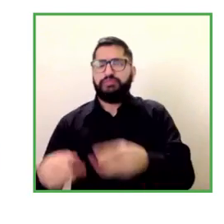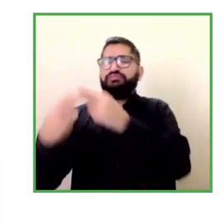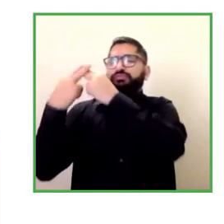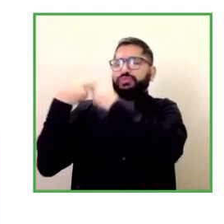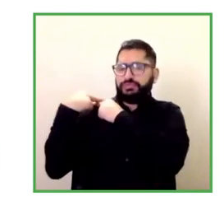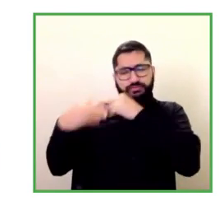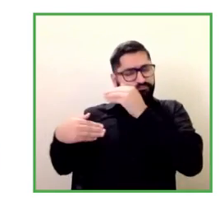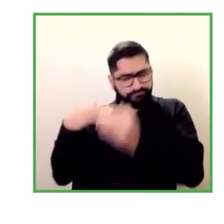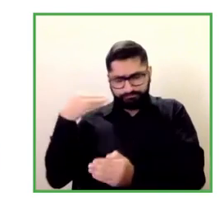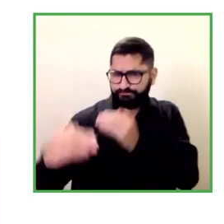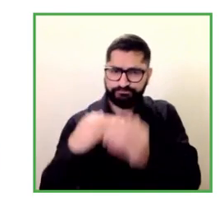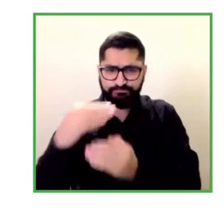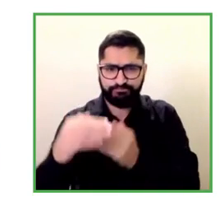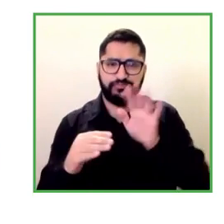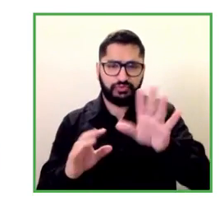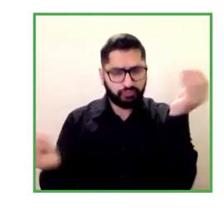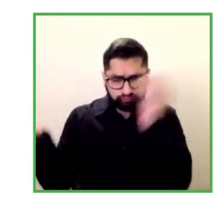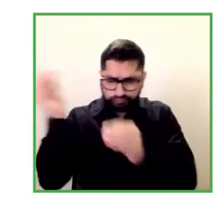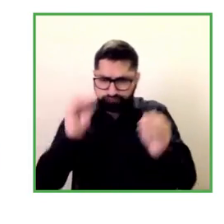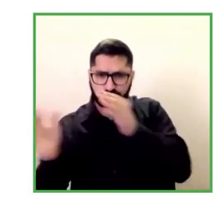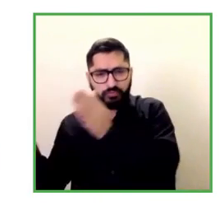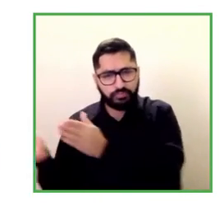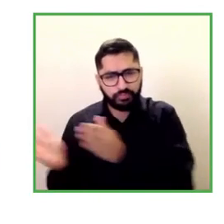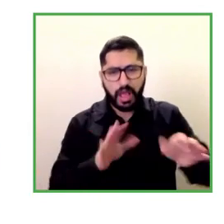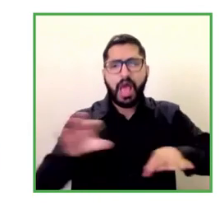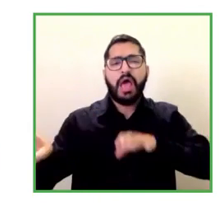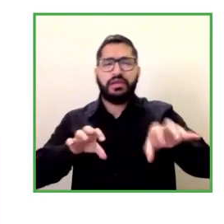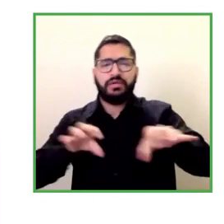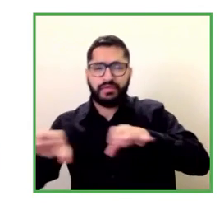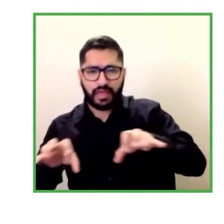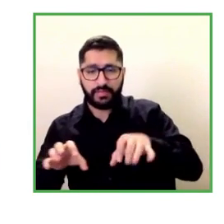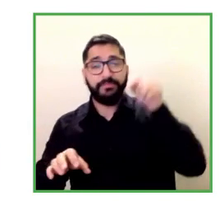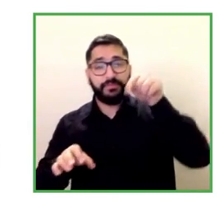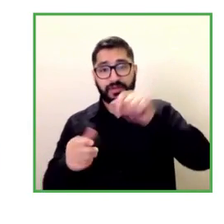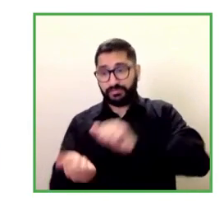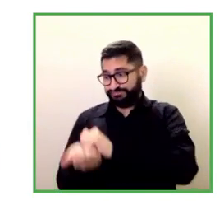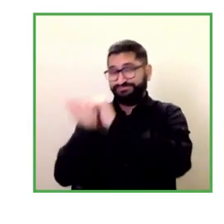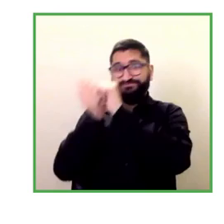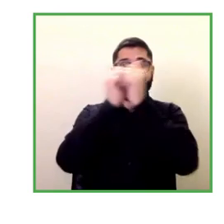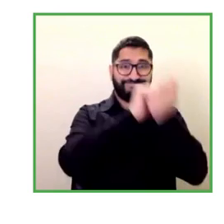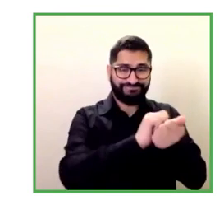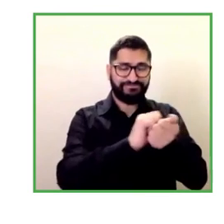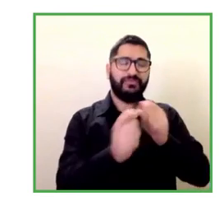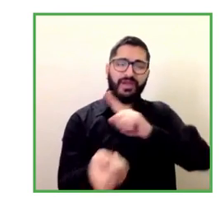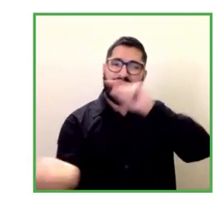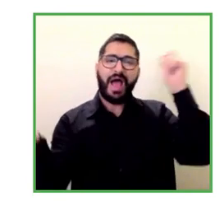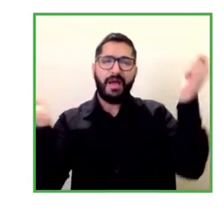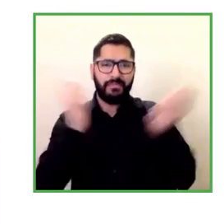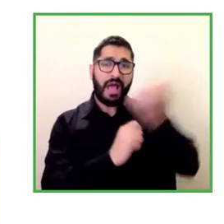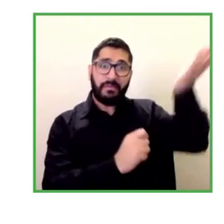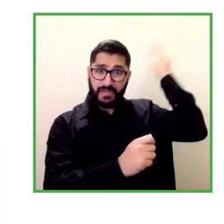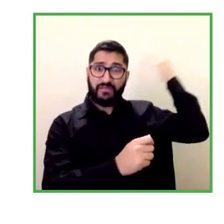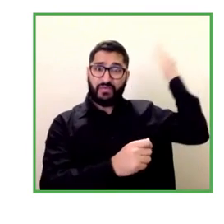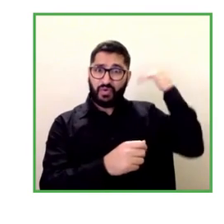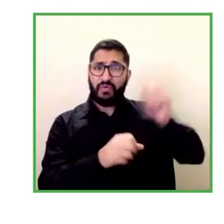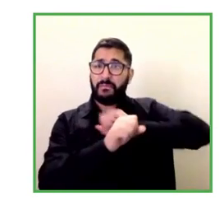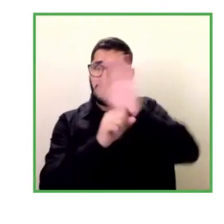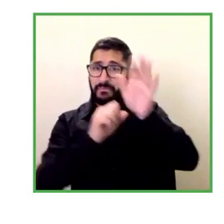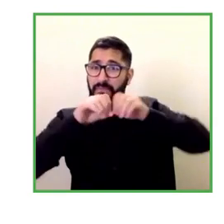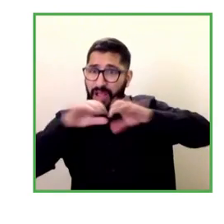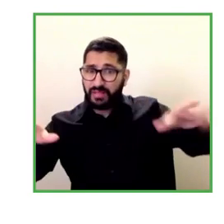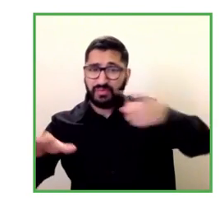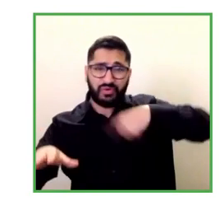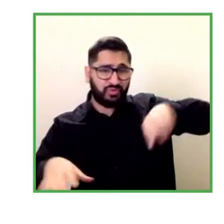and are not static. Everything changes, societies change as well, and the decisions that